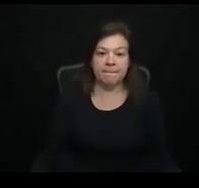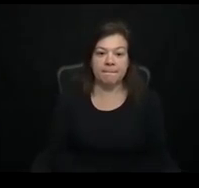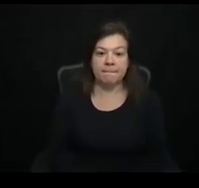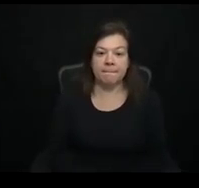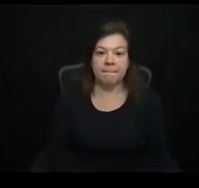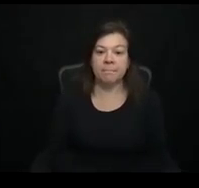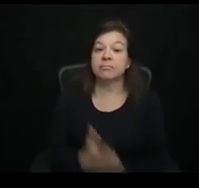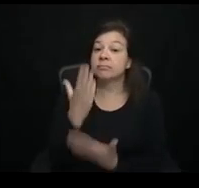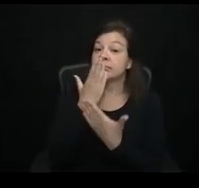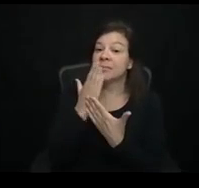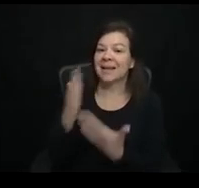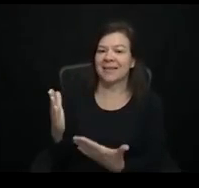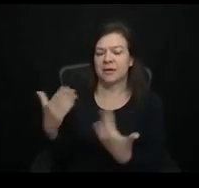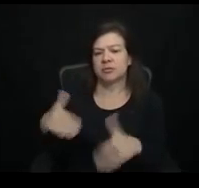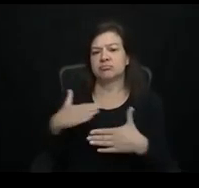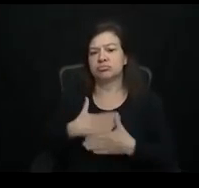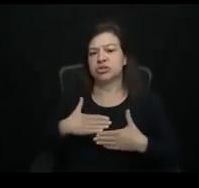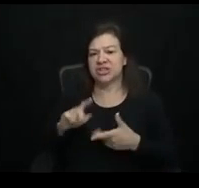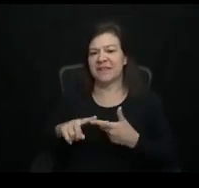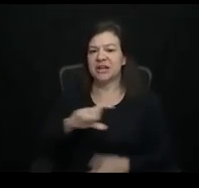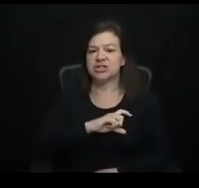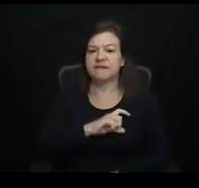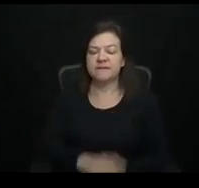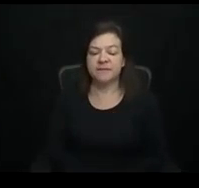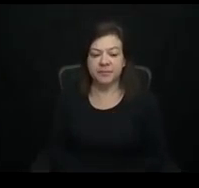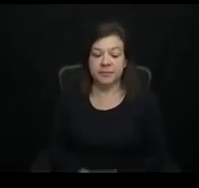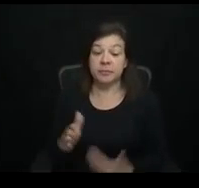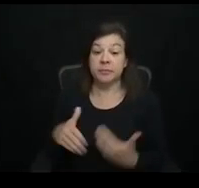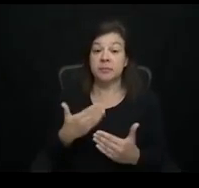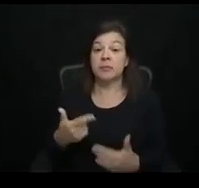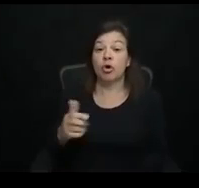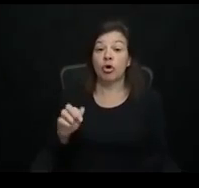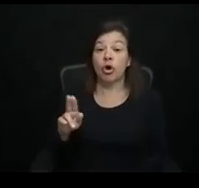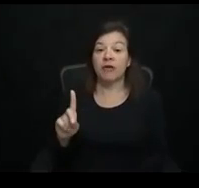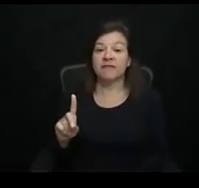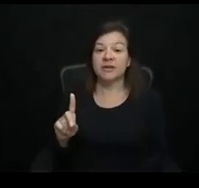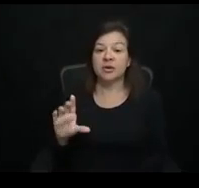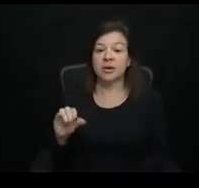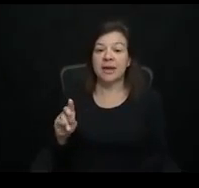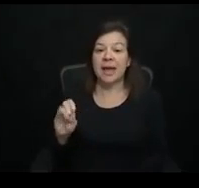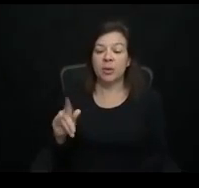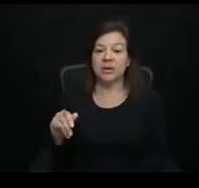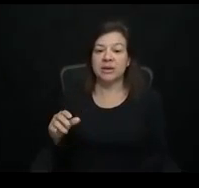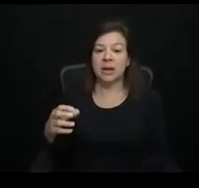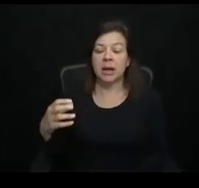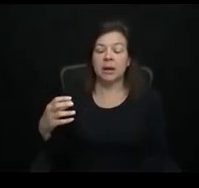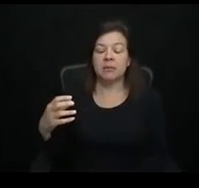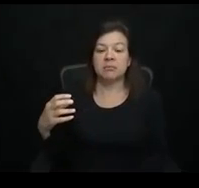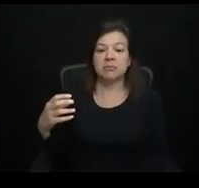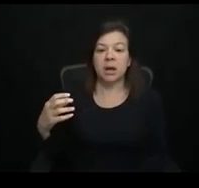Thank you, Undersheriff. Appreciate that. Next, we have Garfield County Commissioner Tom Jankowski. He's going to talk about Garfield